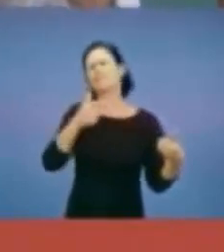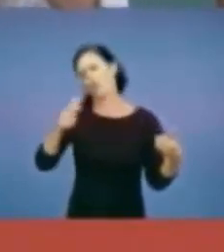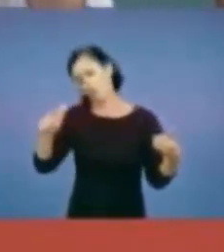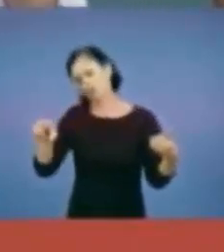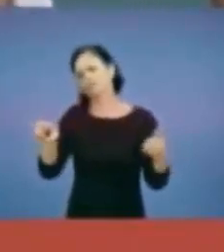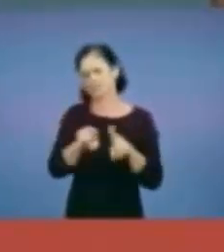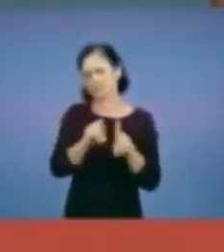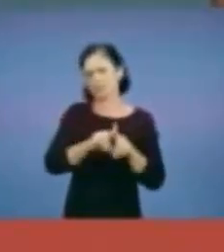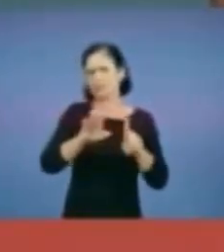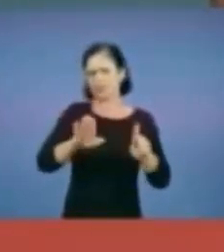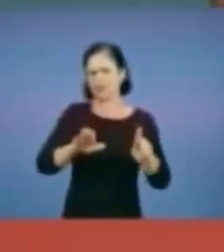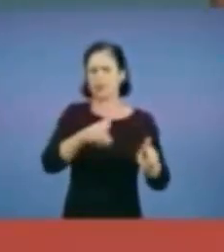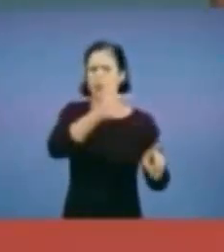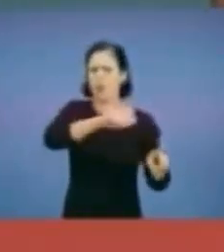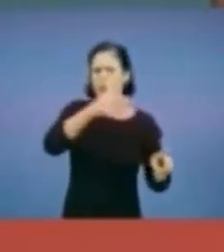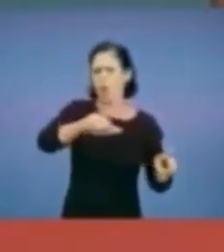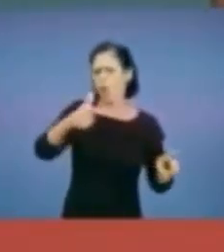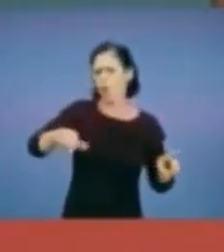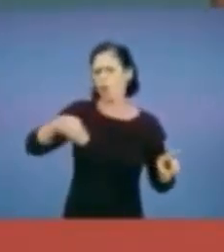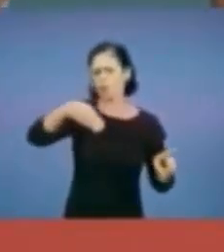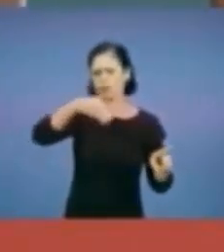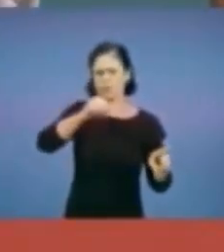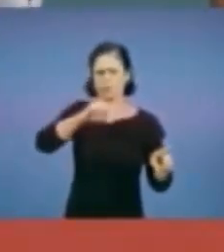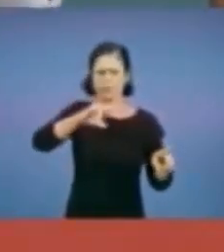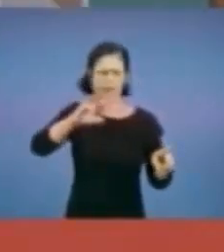there were others, with the other Marys